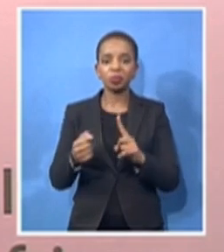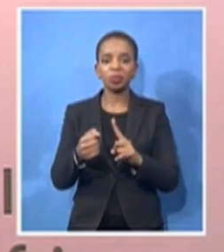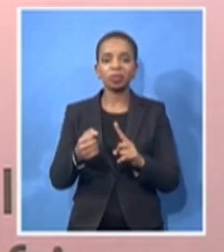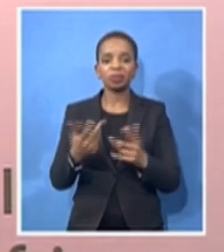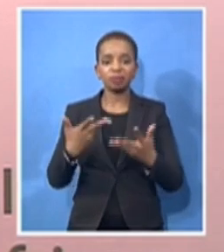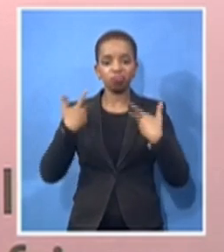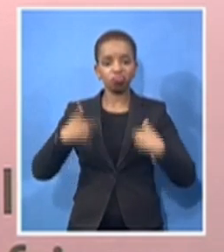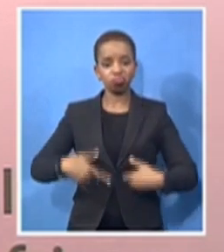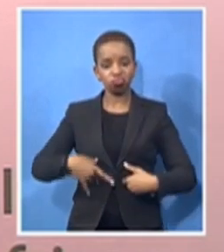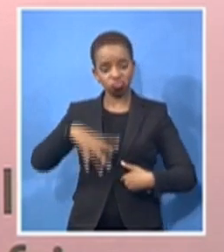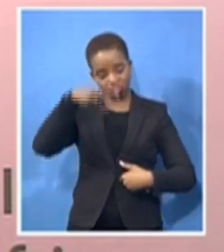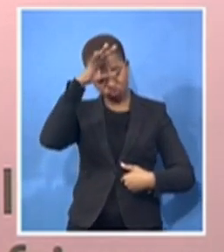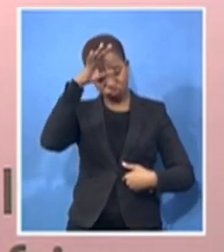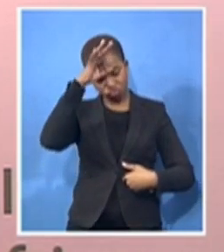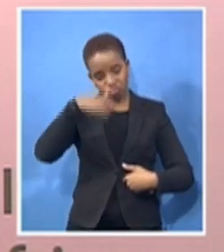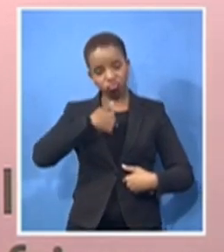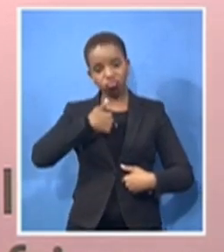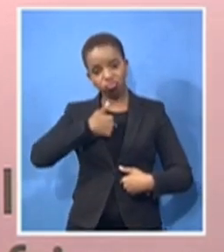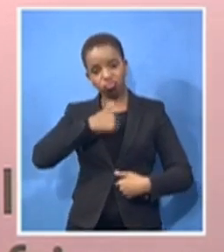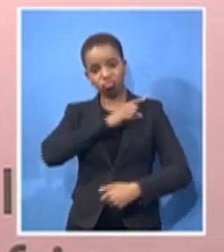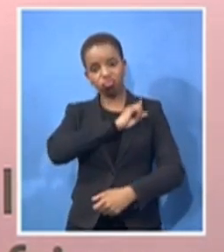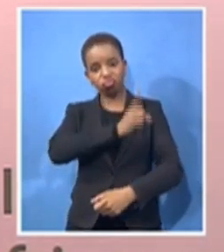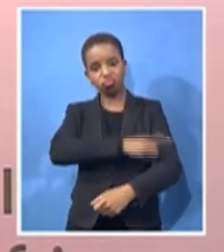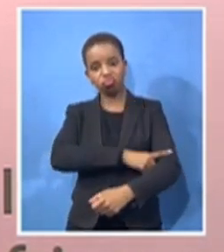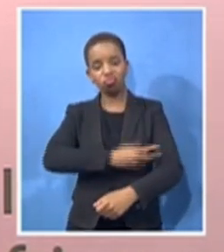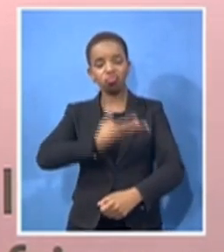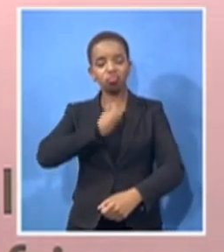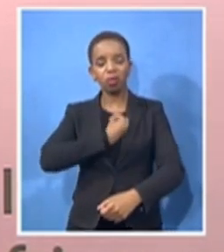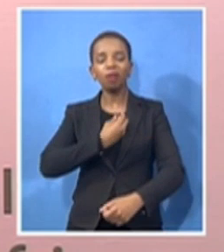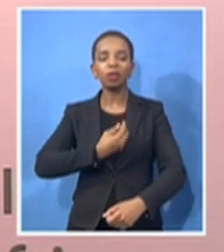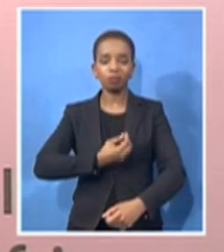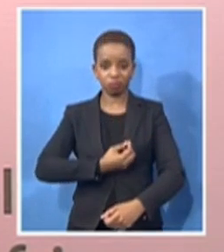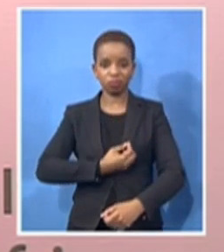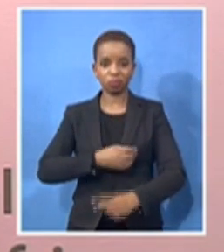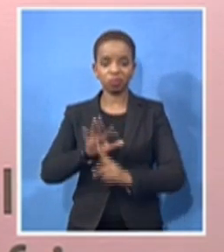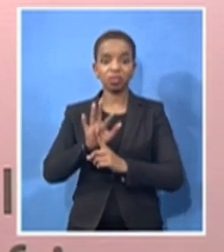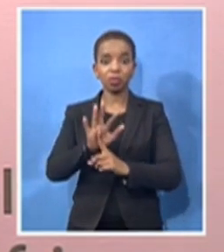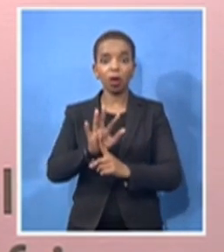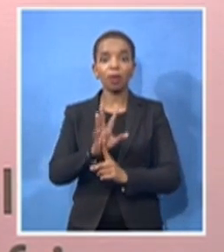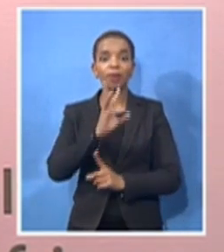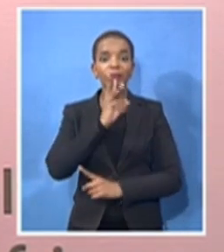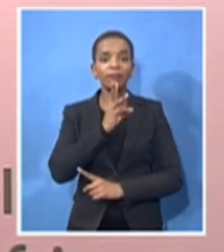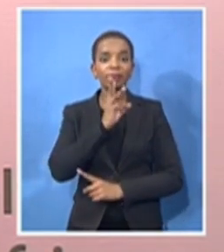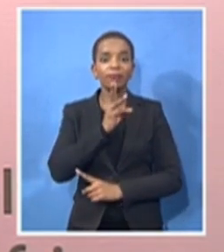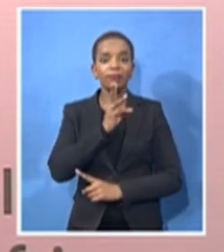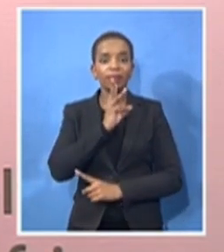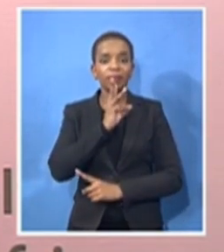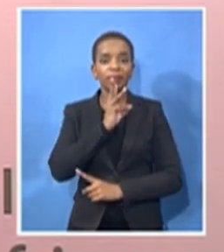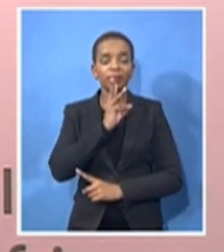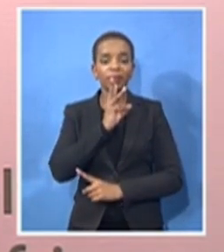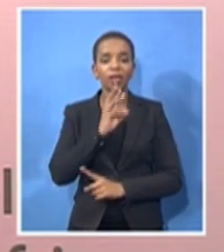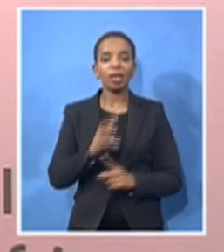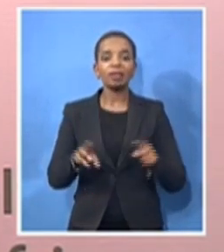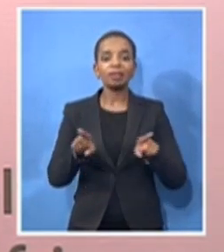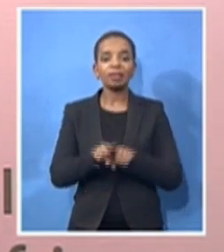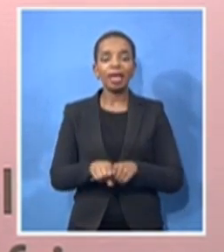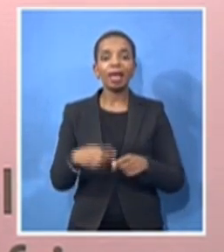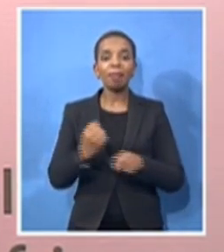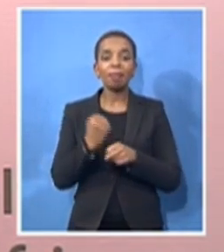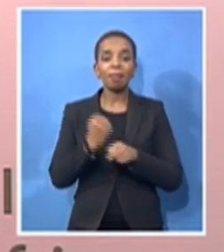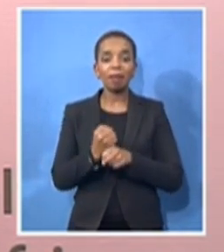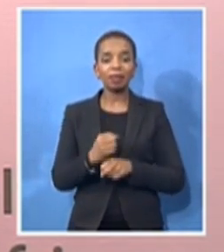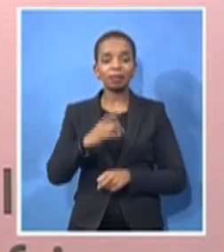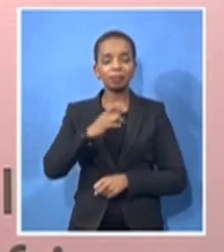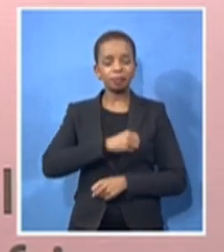demonstrated and the anguish it caused, not only to the family, but particularly to the